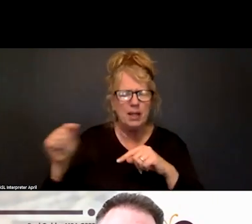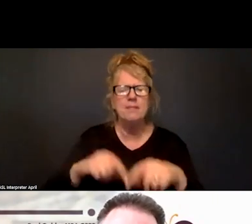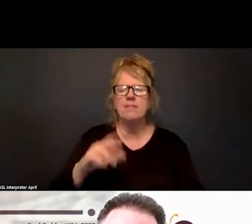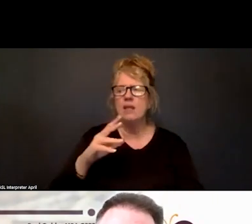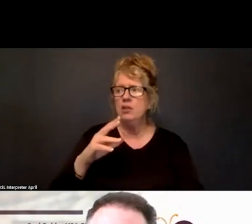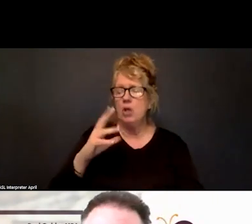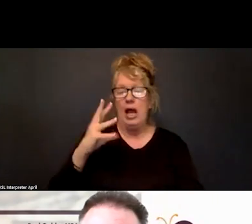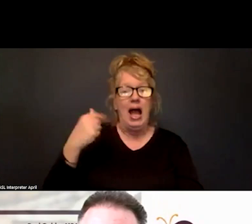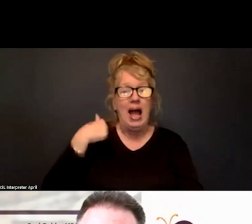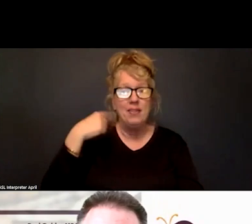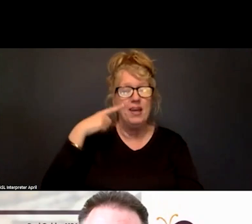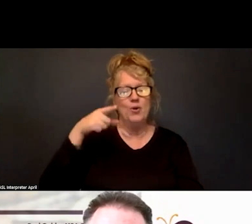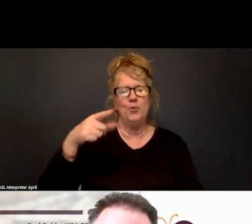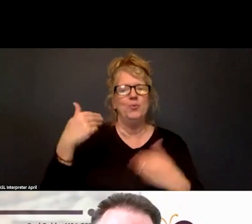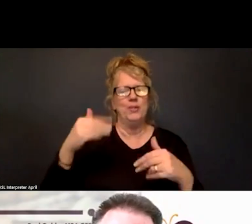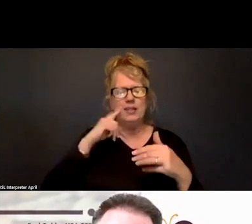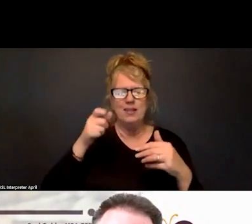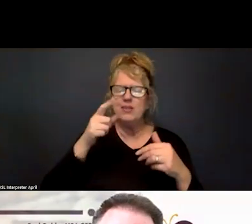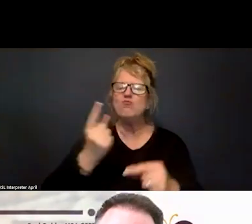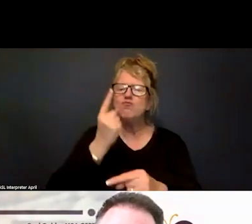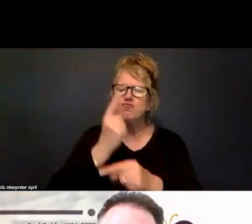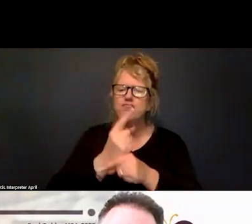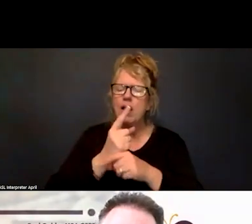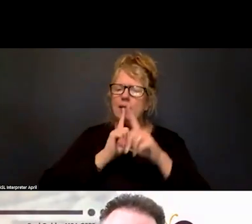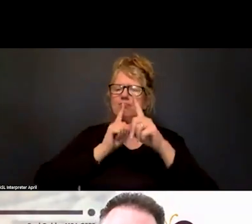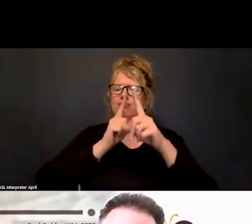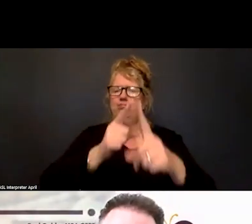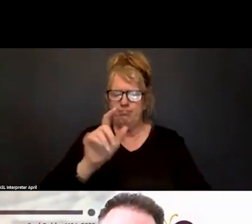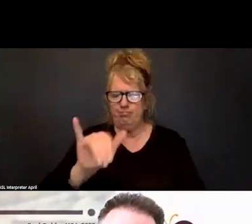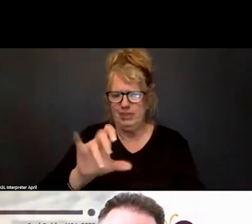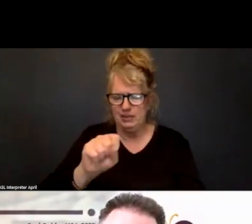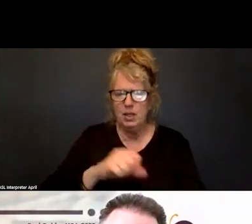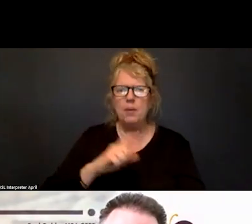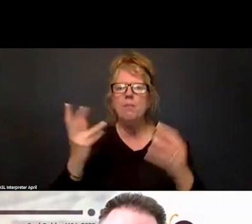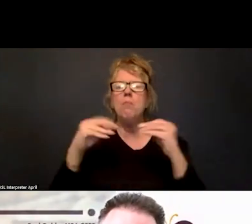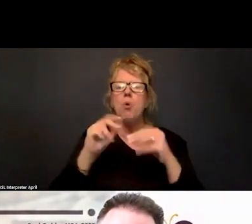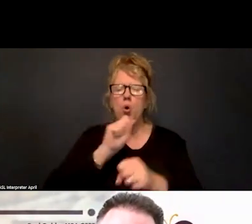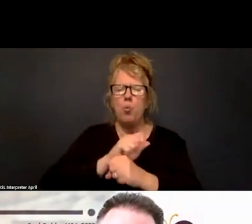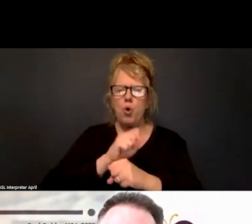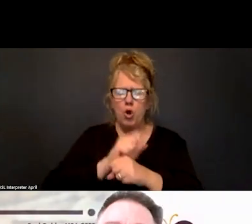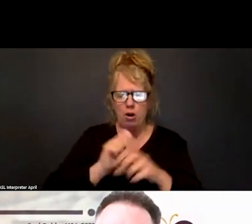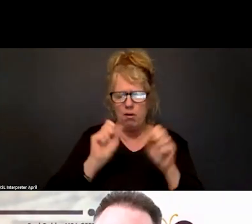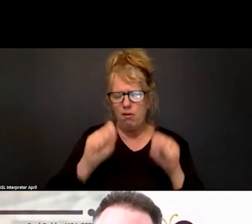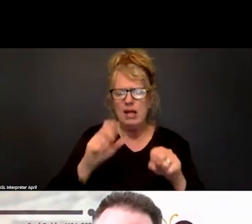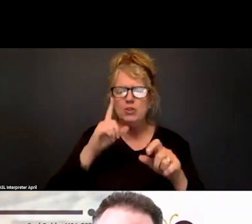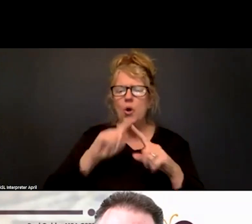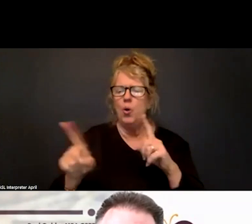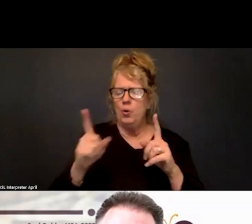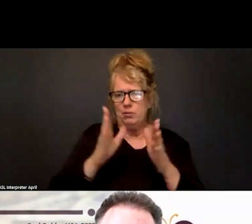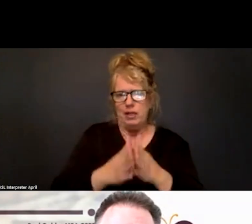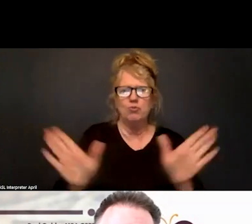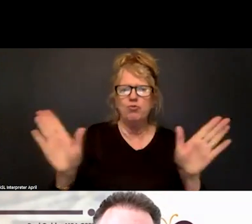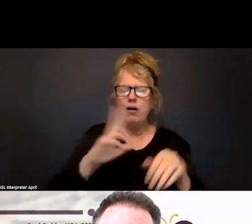I think this was a big step in the right direction. I think there's probably a little bit more work to do so that we can actually across the nation say,